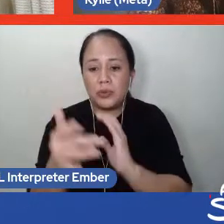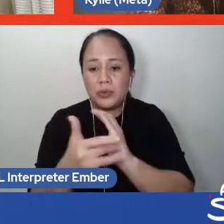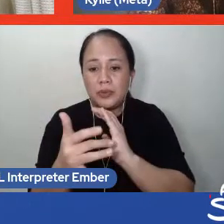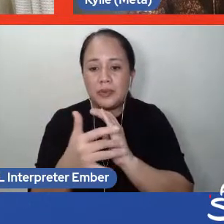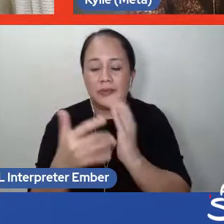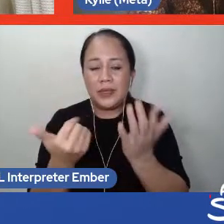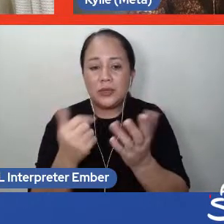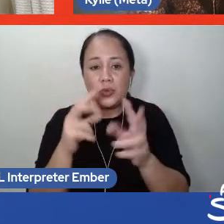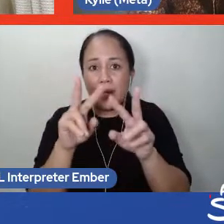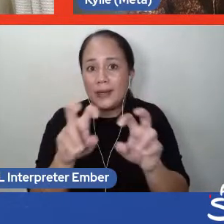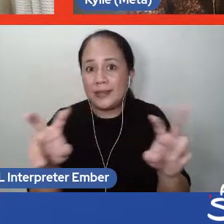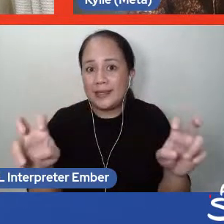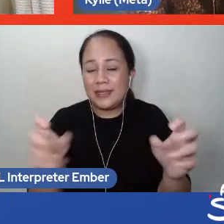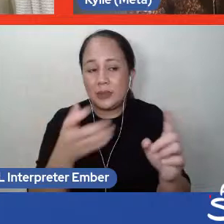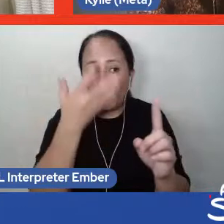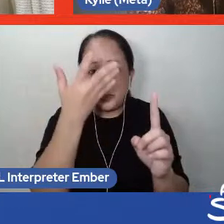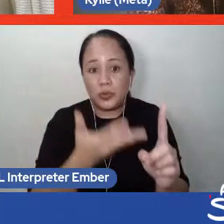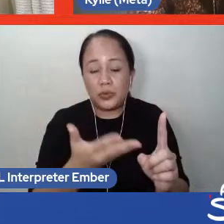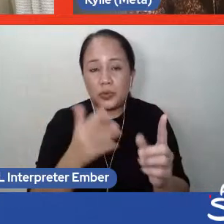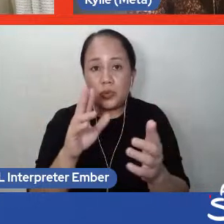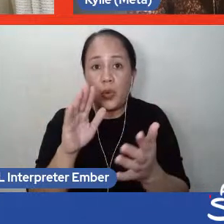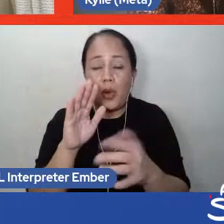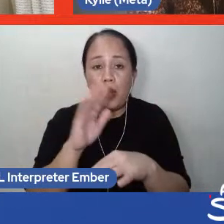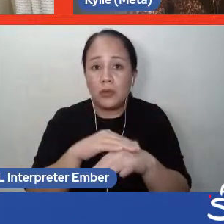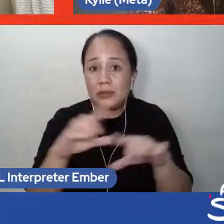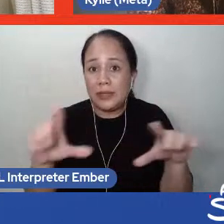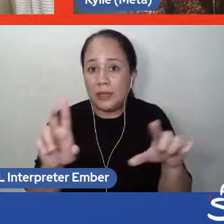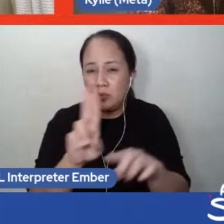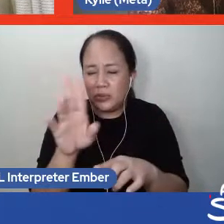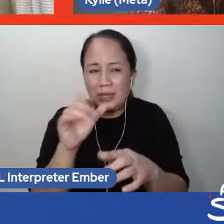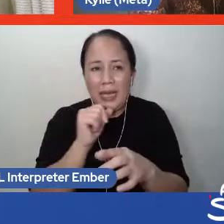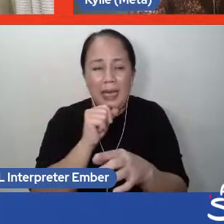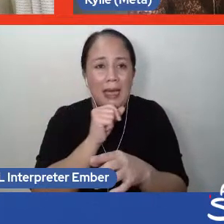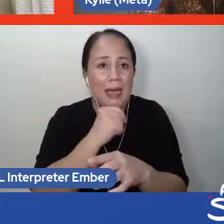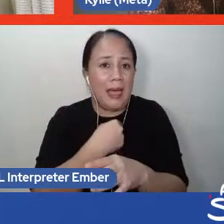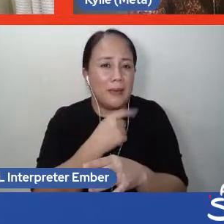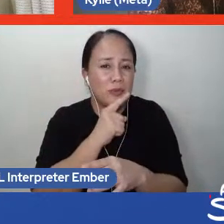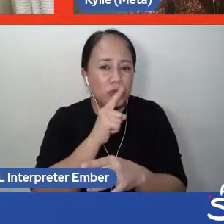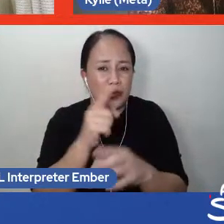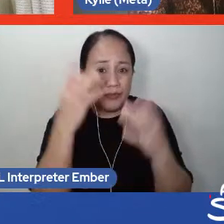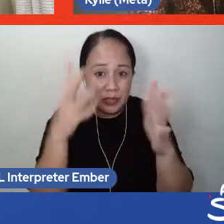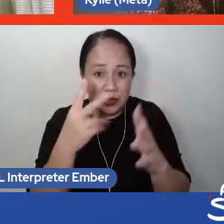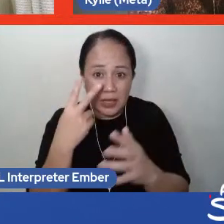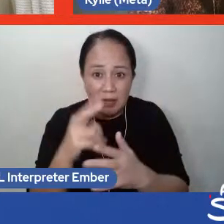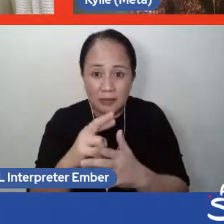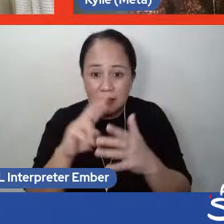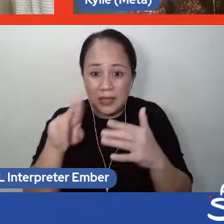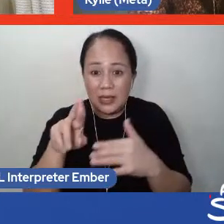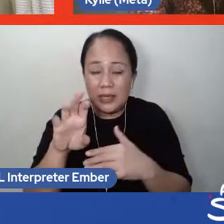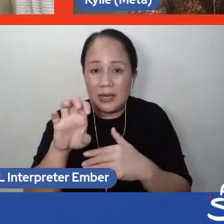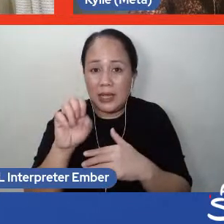to analyze a person's online usage. I'm sure you've seen that resolution as well.